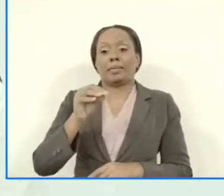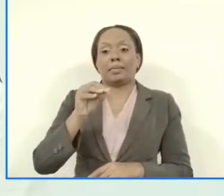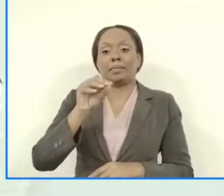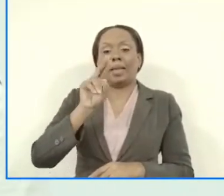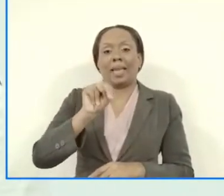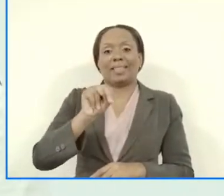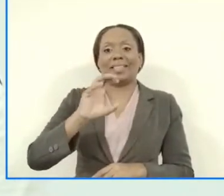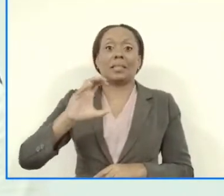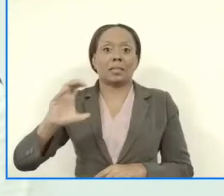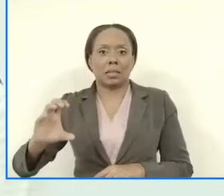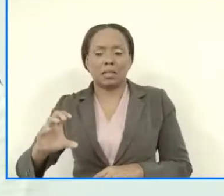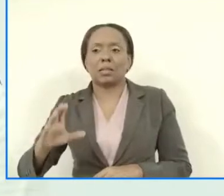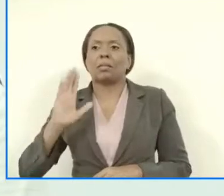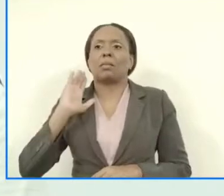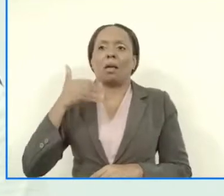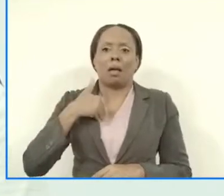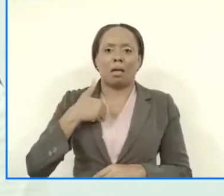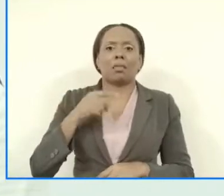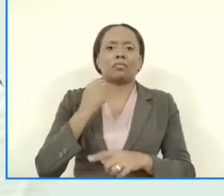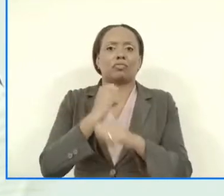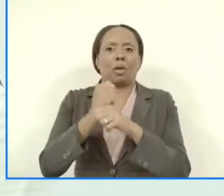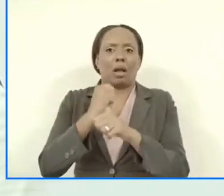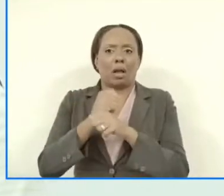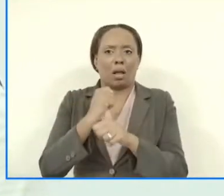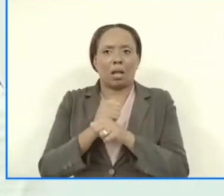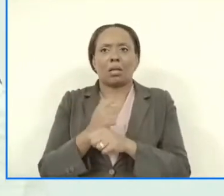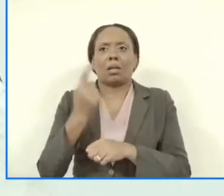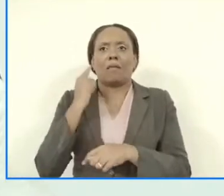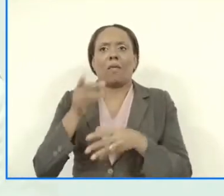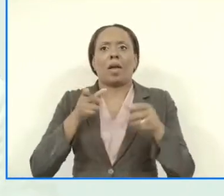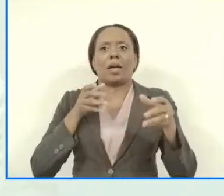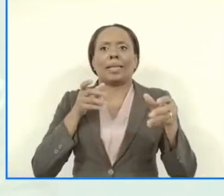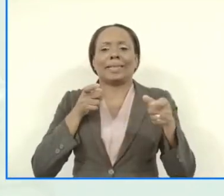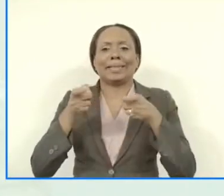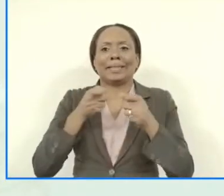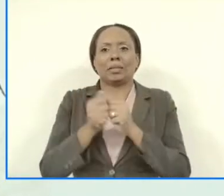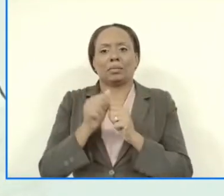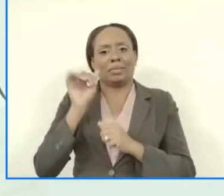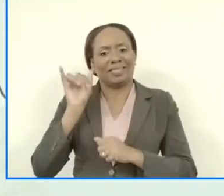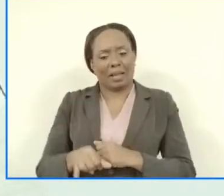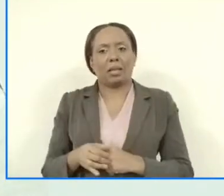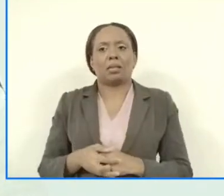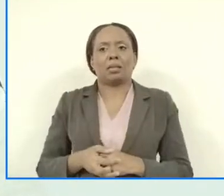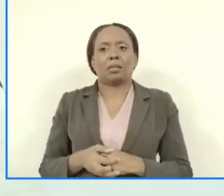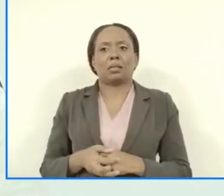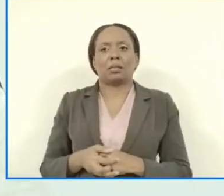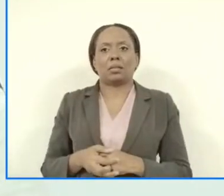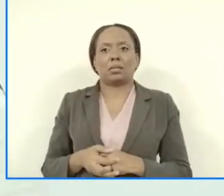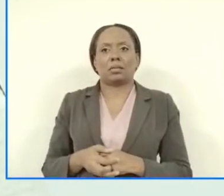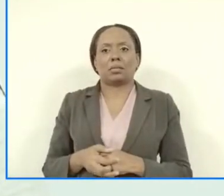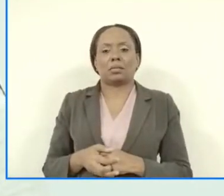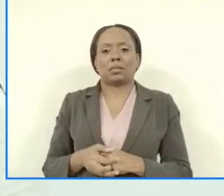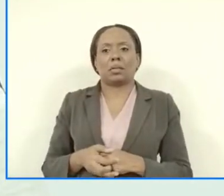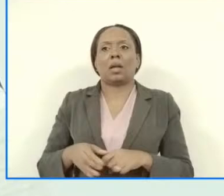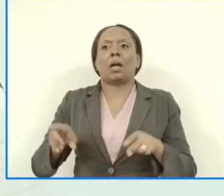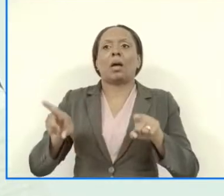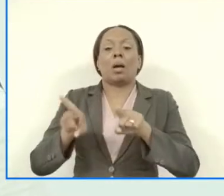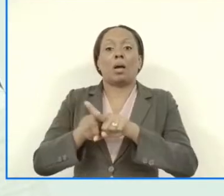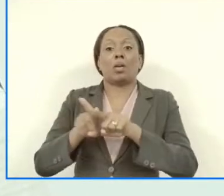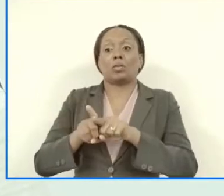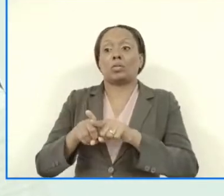that will be deployed throughout Barbados to deal with that specifically, as well as to complement what we have.